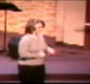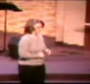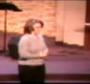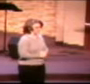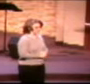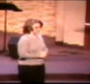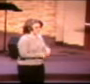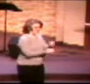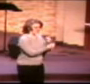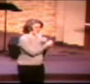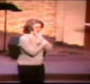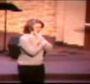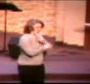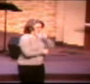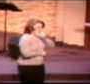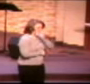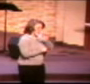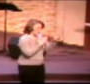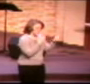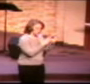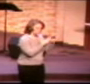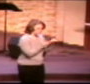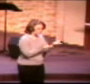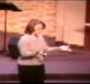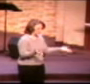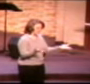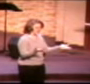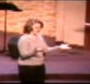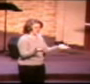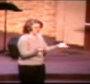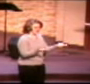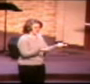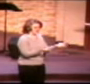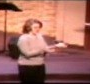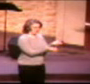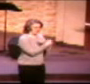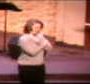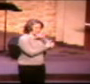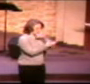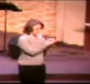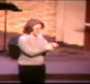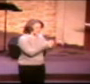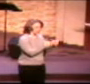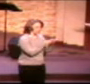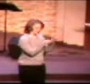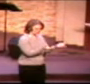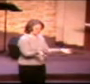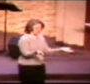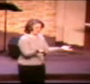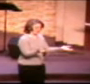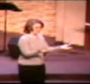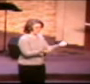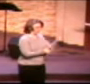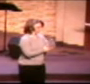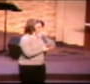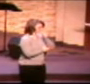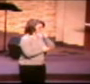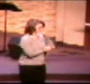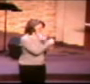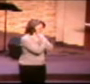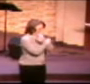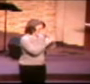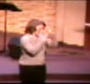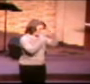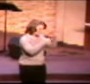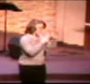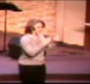love bears all things. Love believes all things. Love hopes all